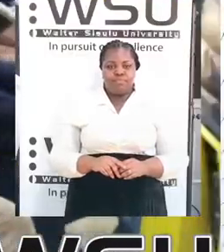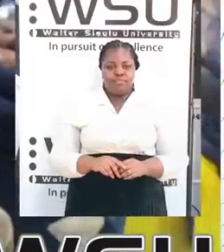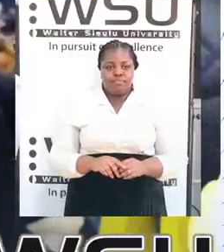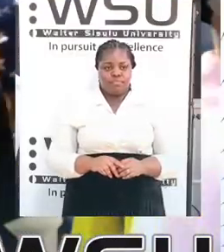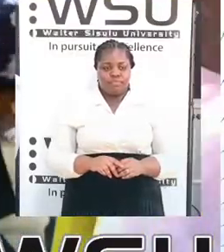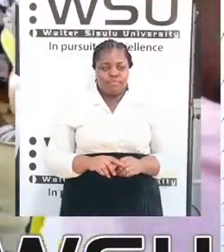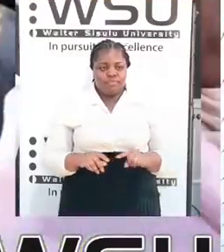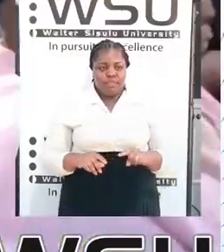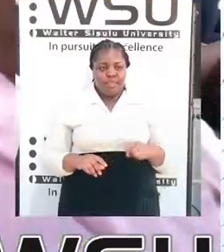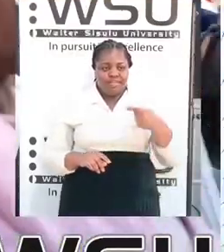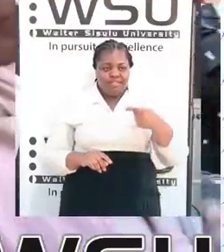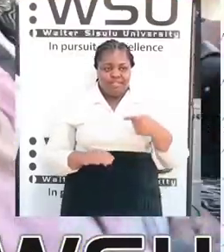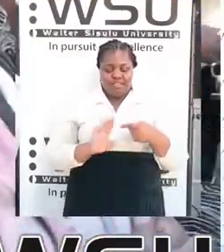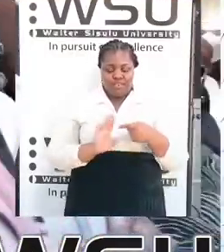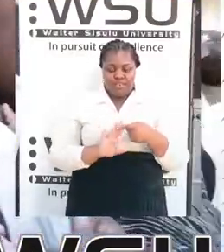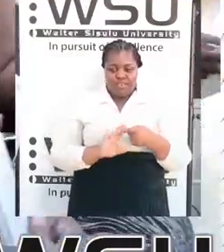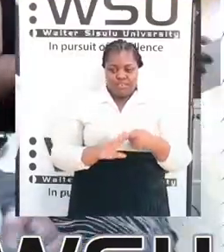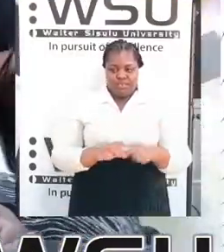First,